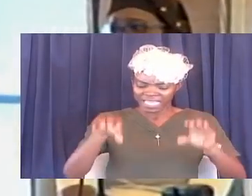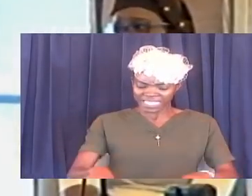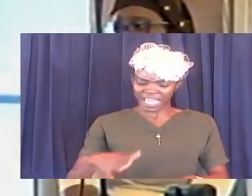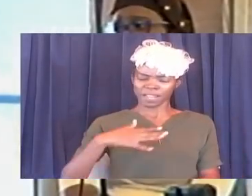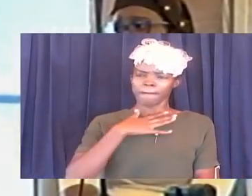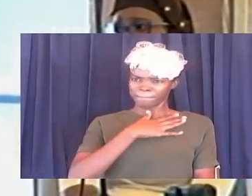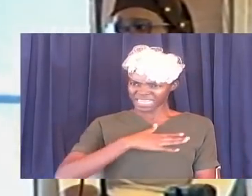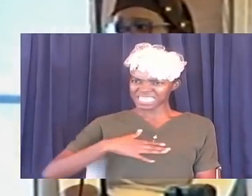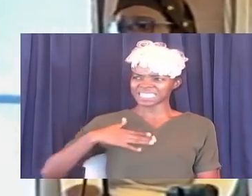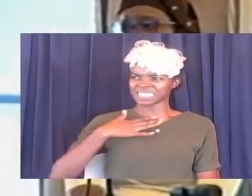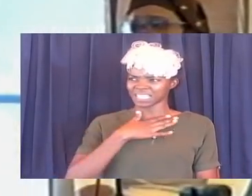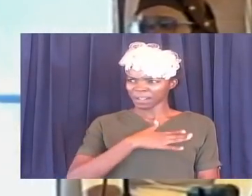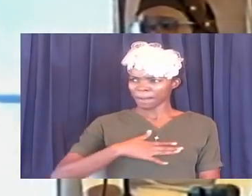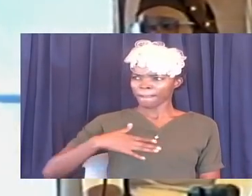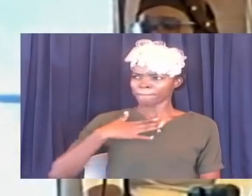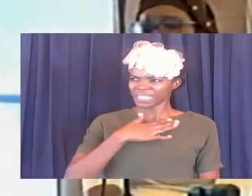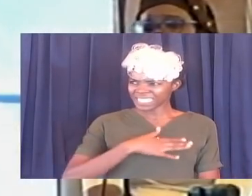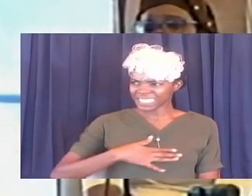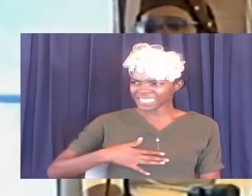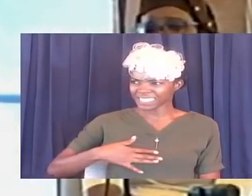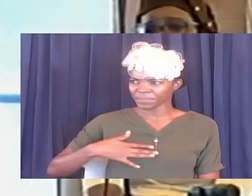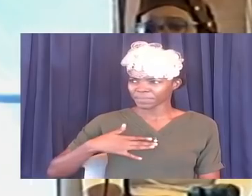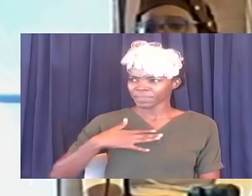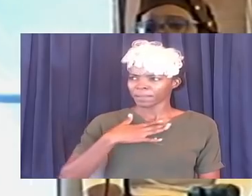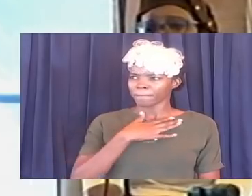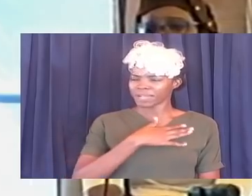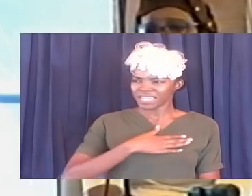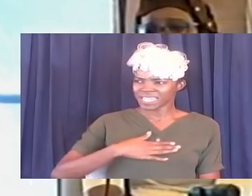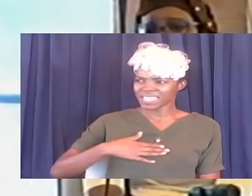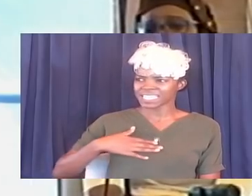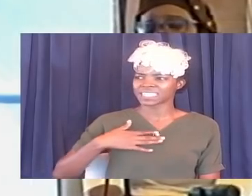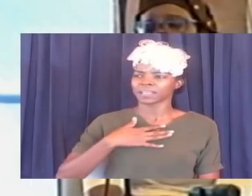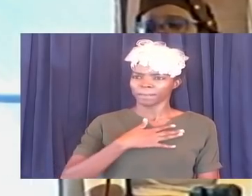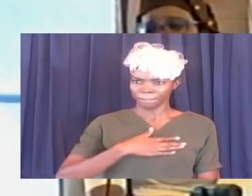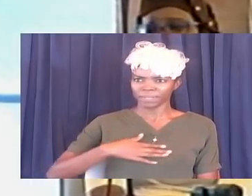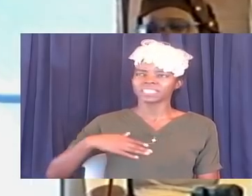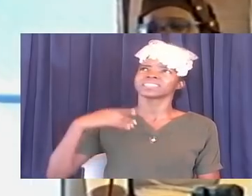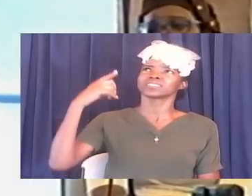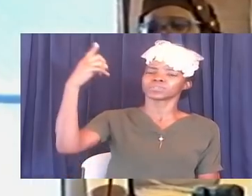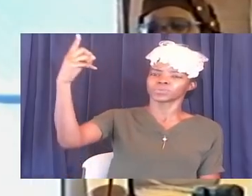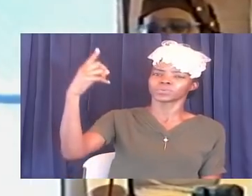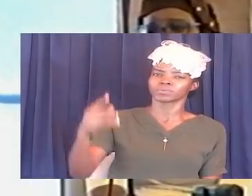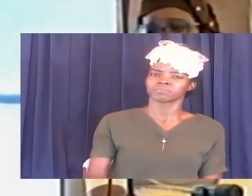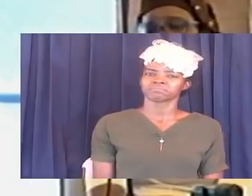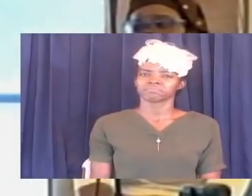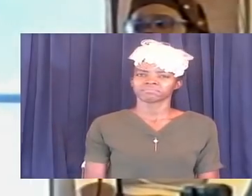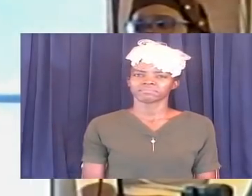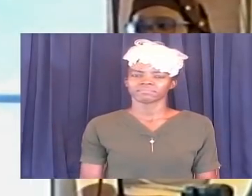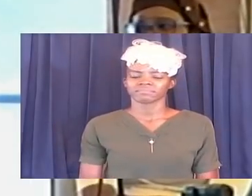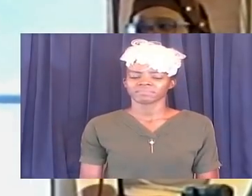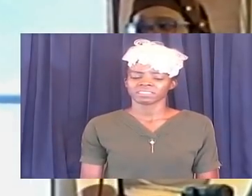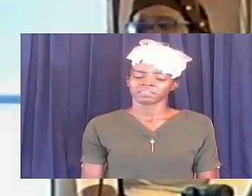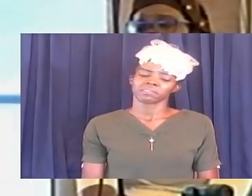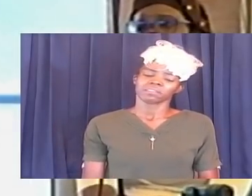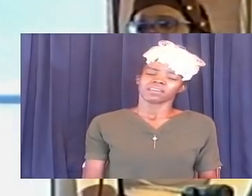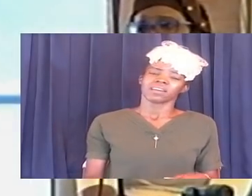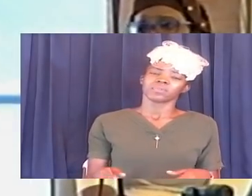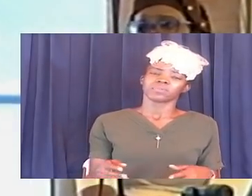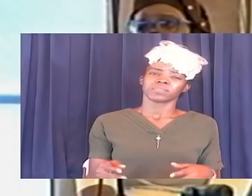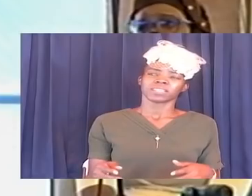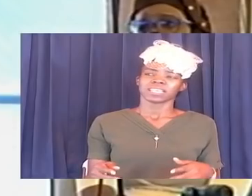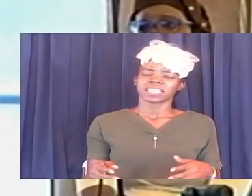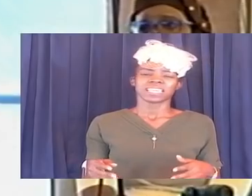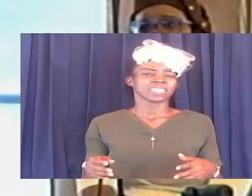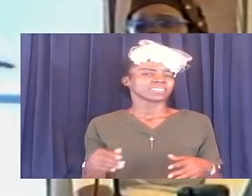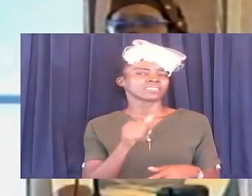that I can become more like you. Because at the end of the day, it's not about me.